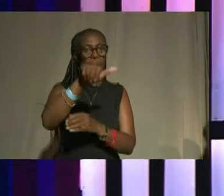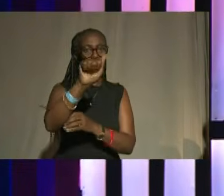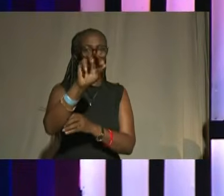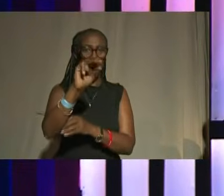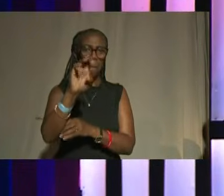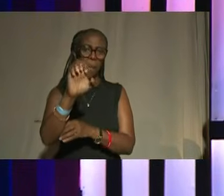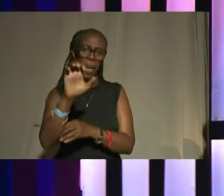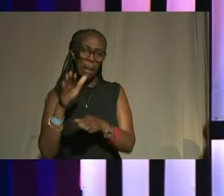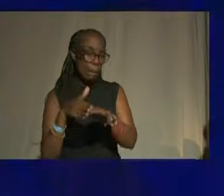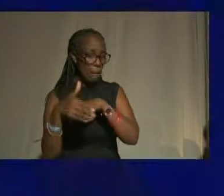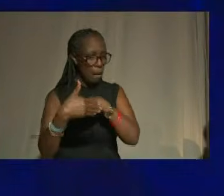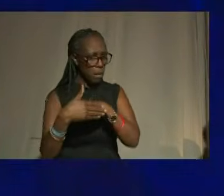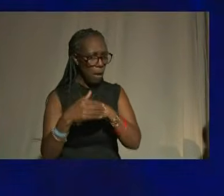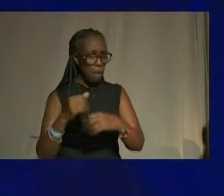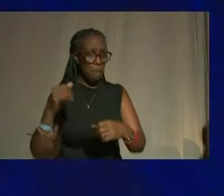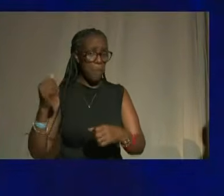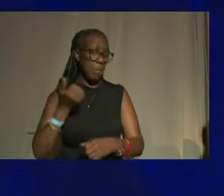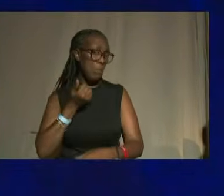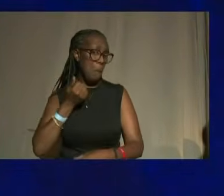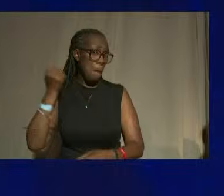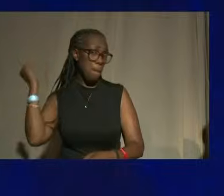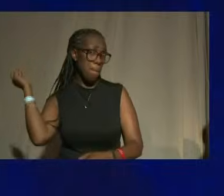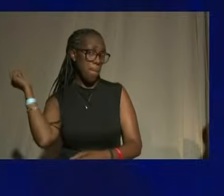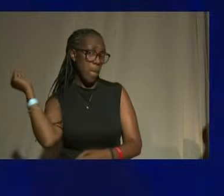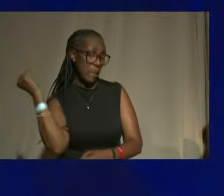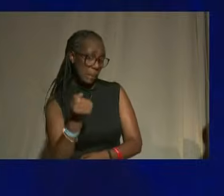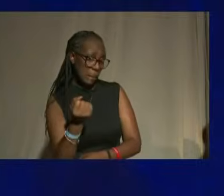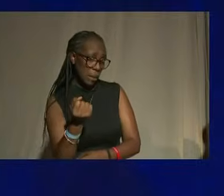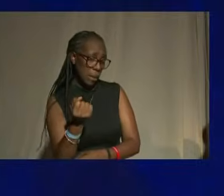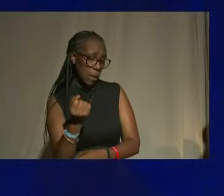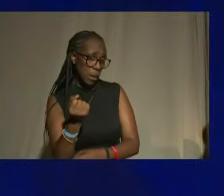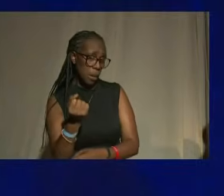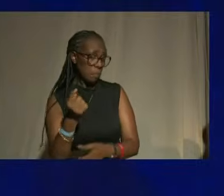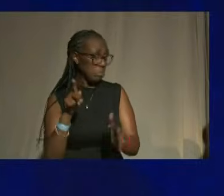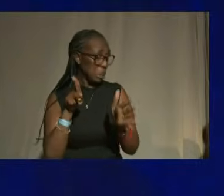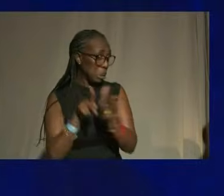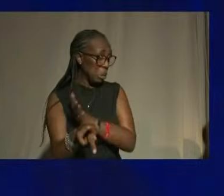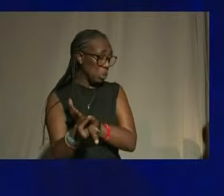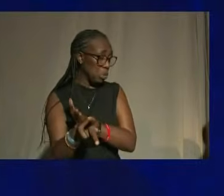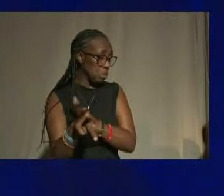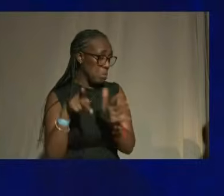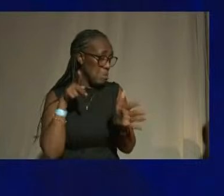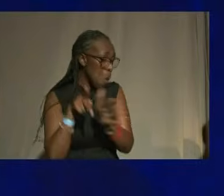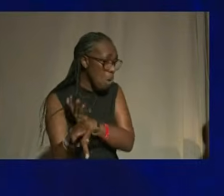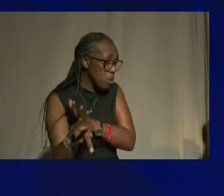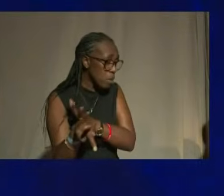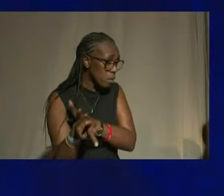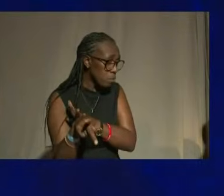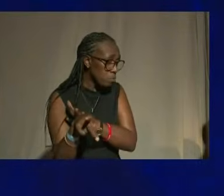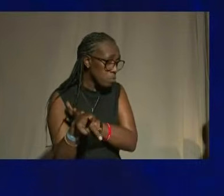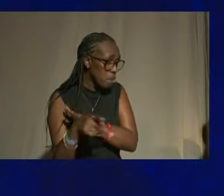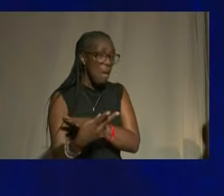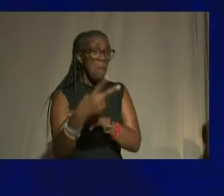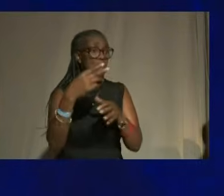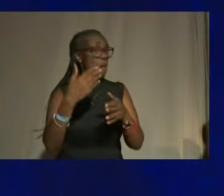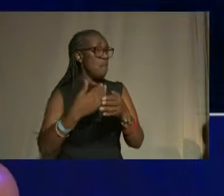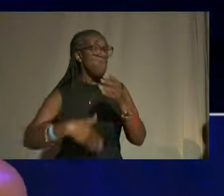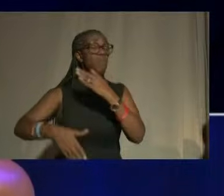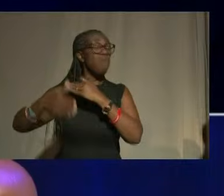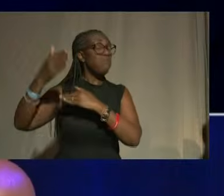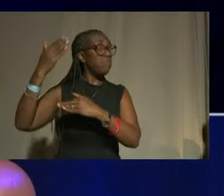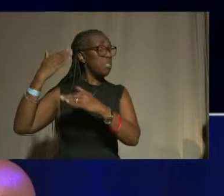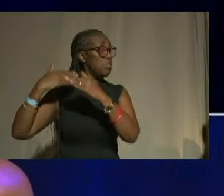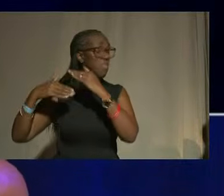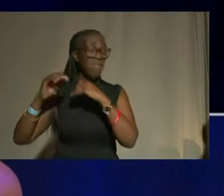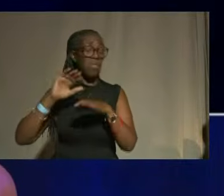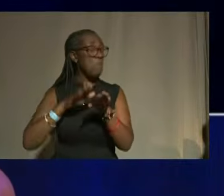13,000 murdered in their 2 terms than in any other 2 terms in the history of Jamaica. That is failure,